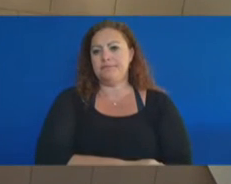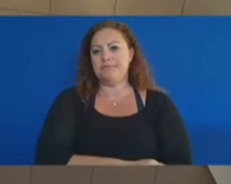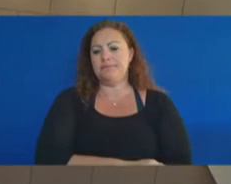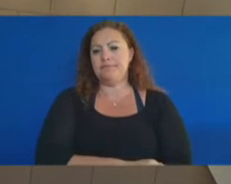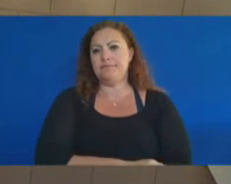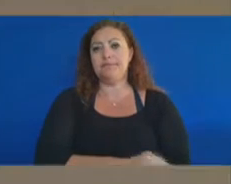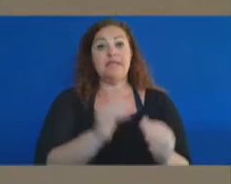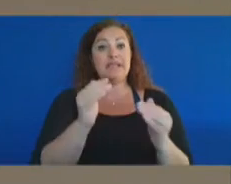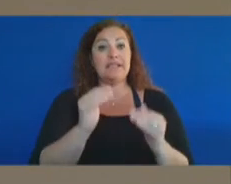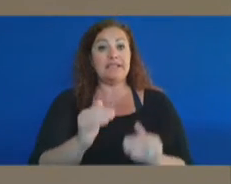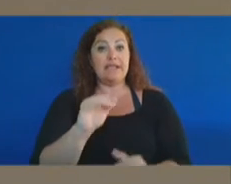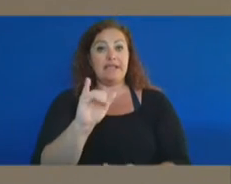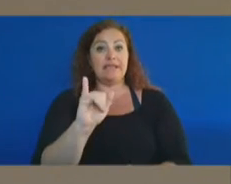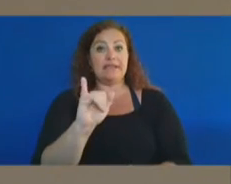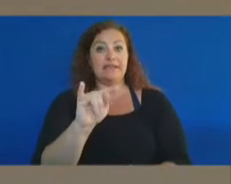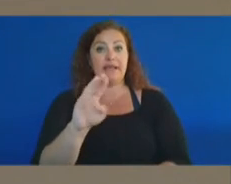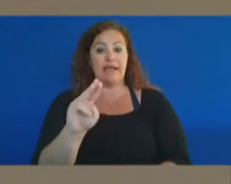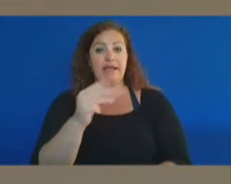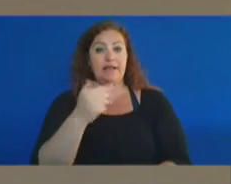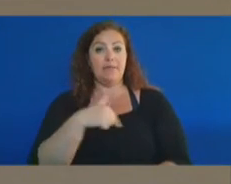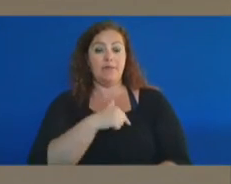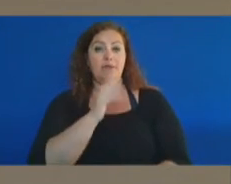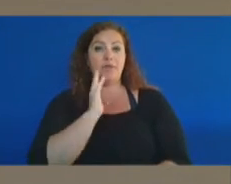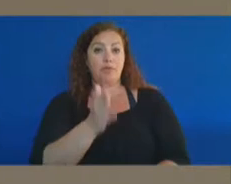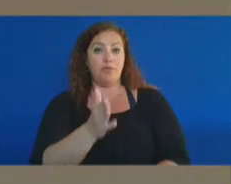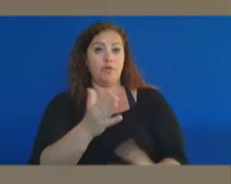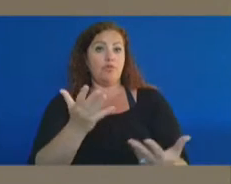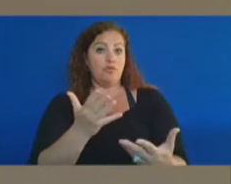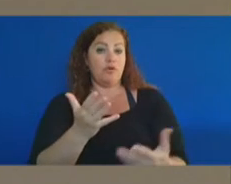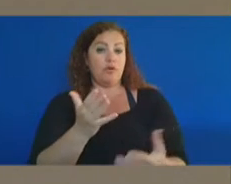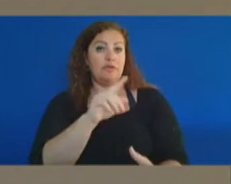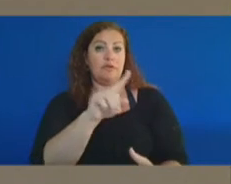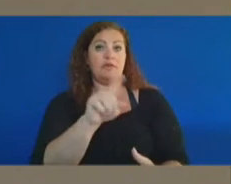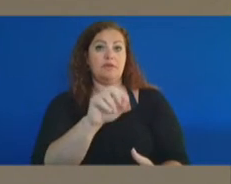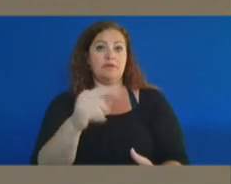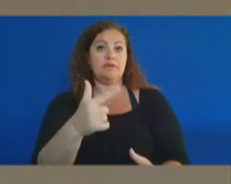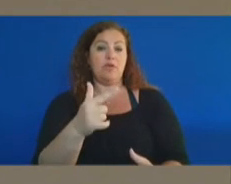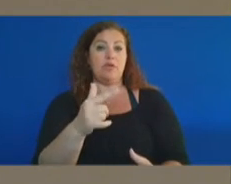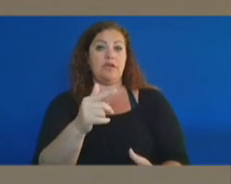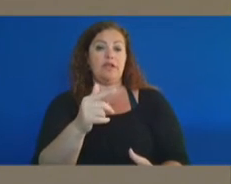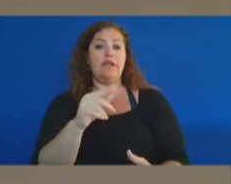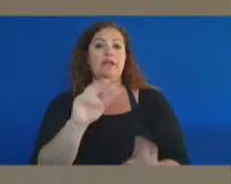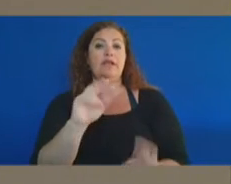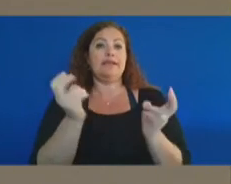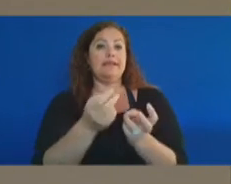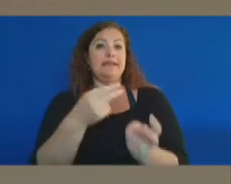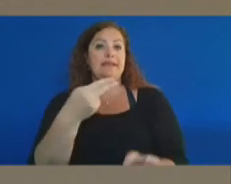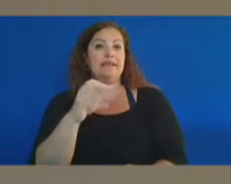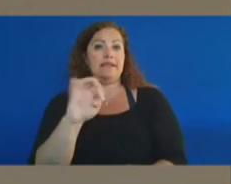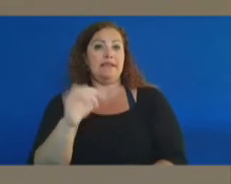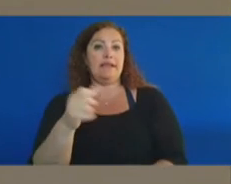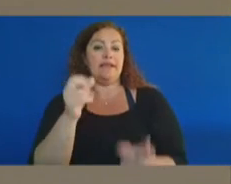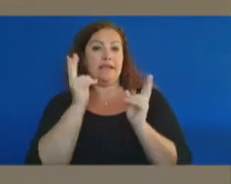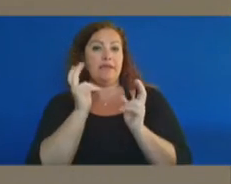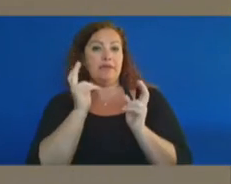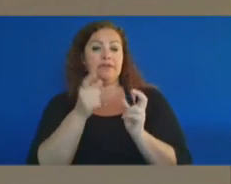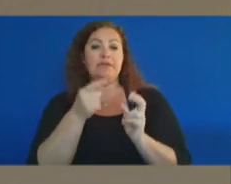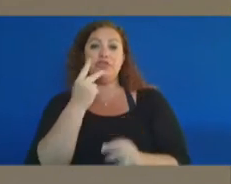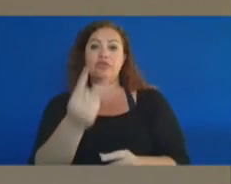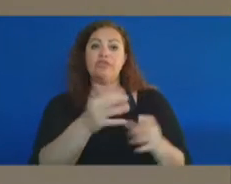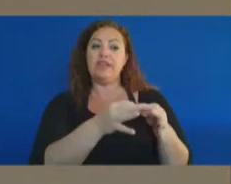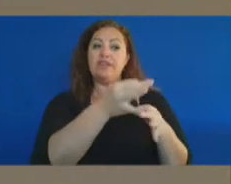item that we are going to will be our zoning hearings and you've seen the deferrals and if I believe Mr